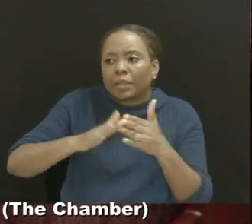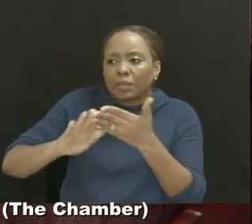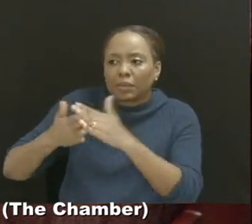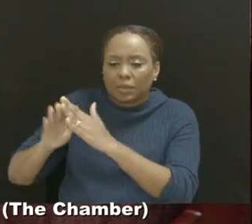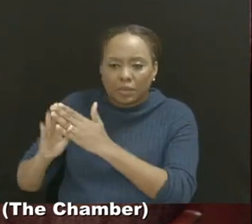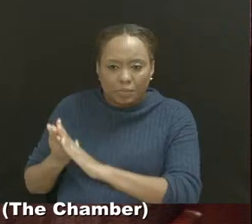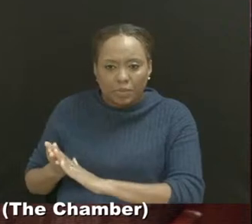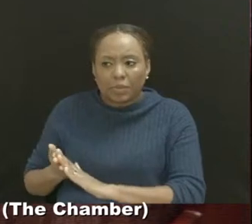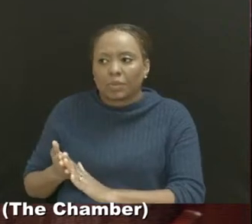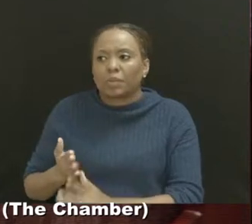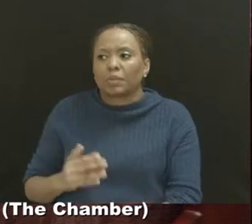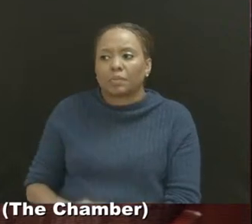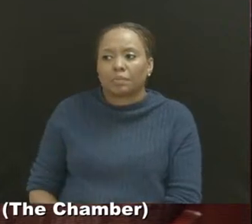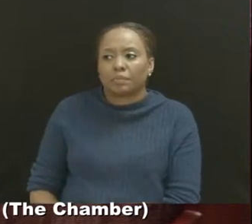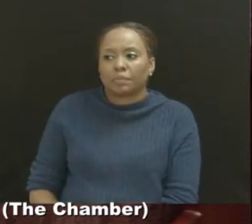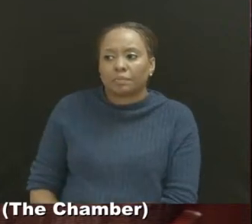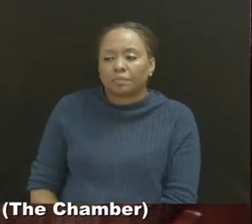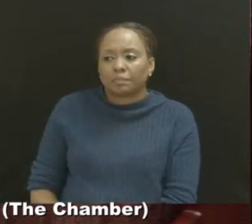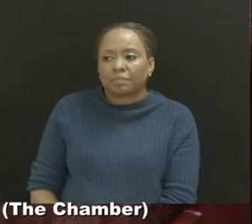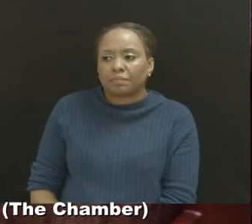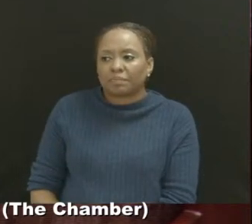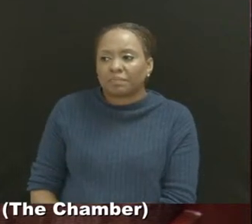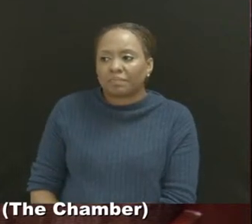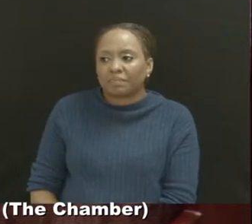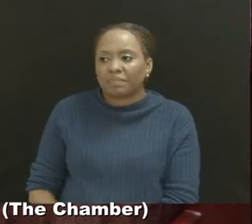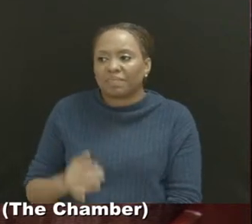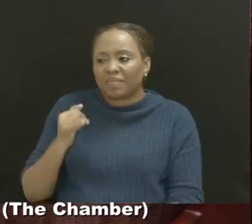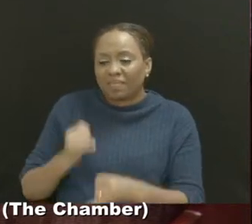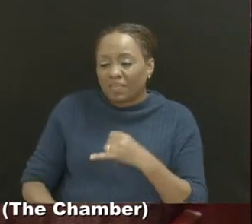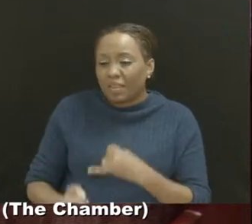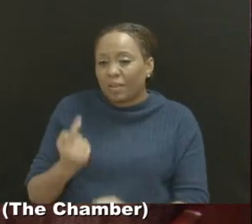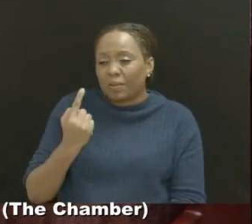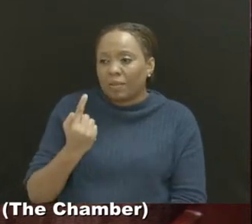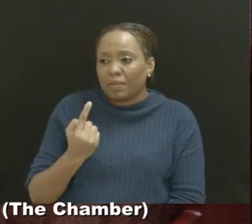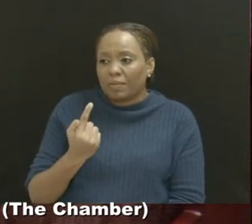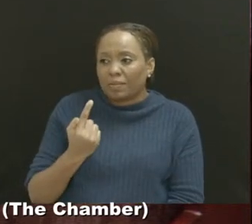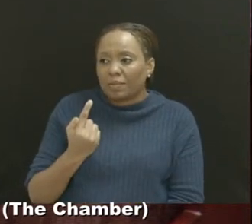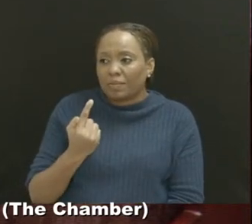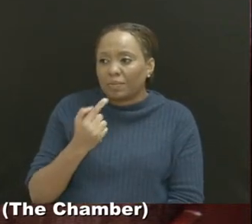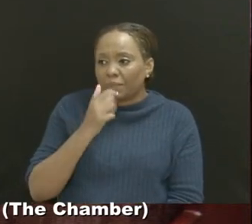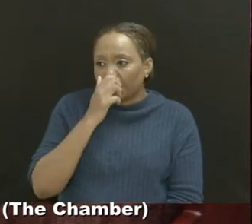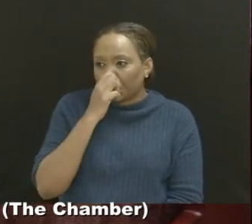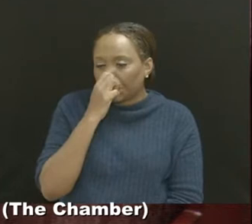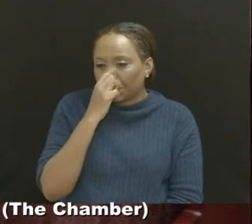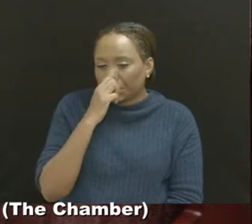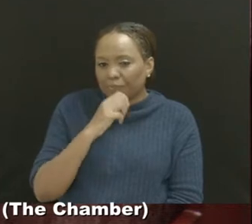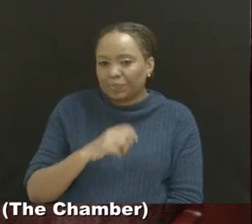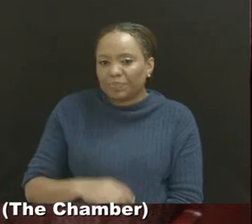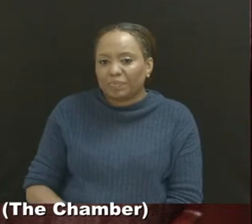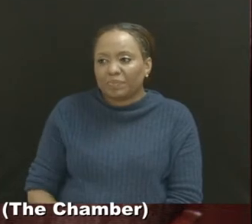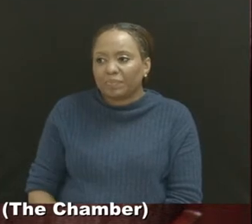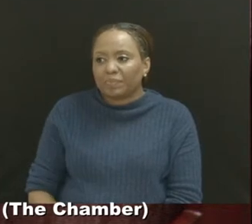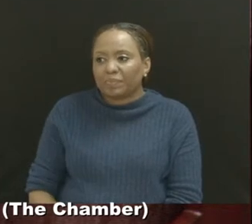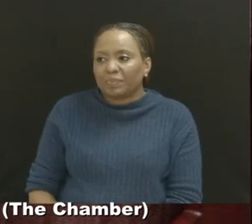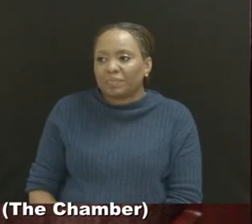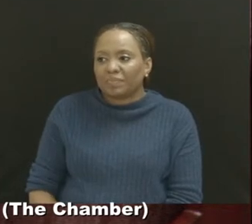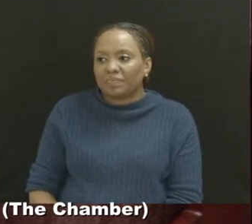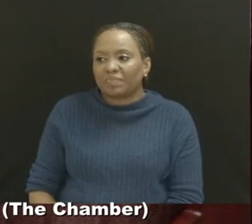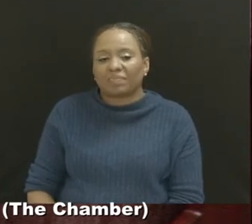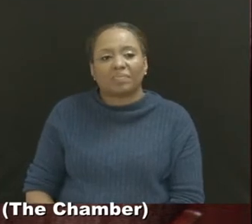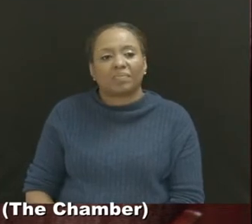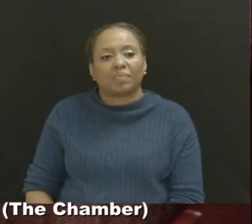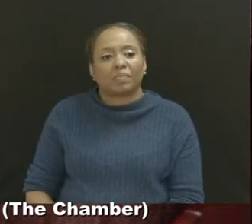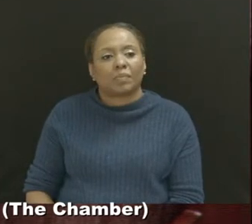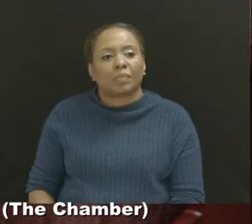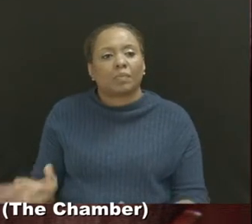things that impact on us. And the only final one is to do with what is happening in St. Thomas. I heard the Honourable Member for